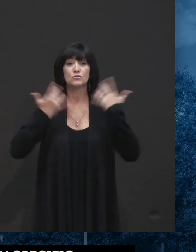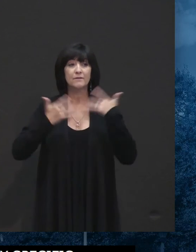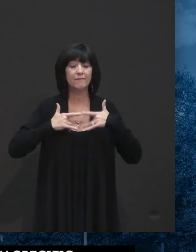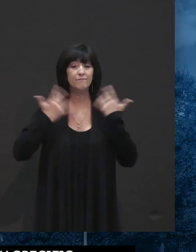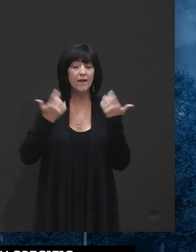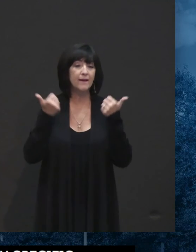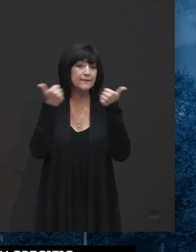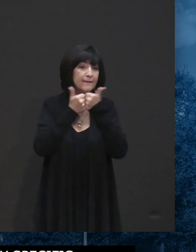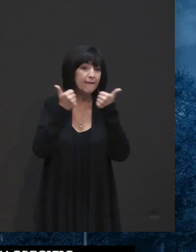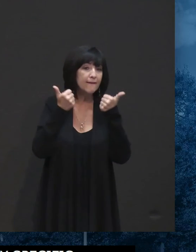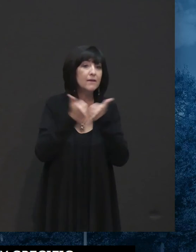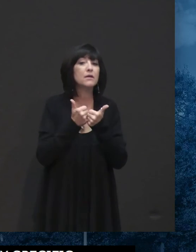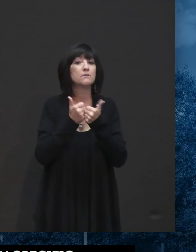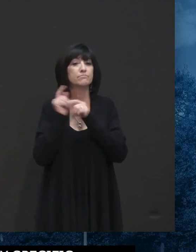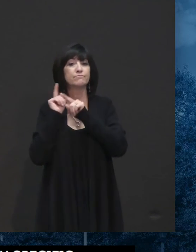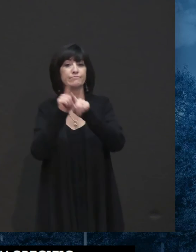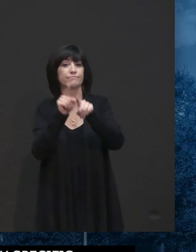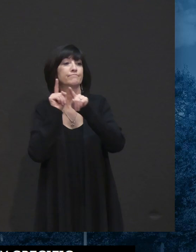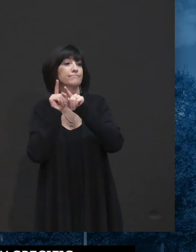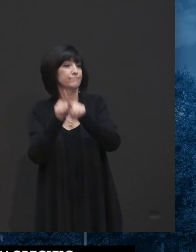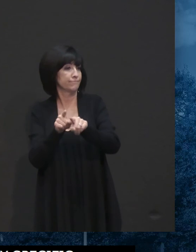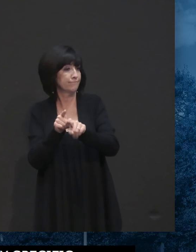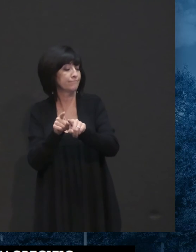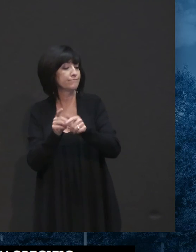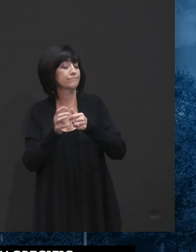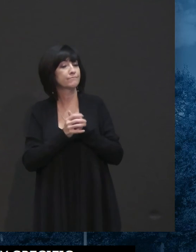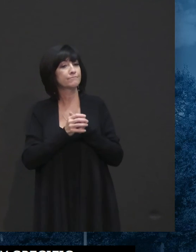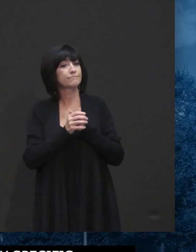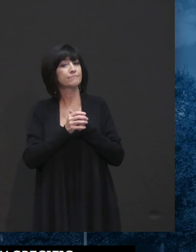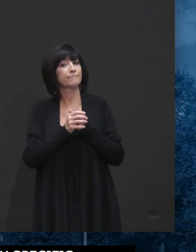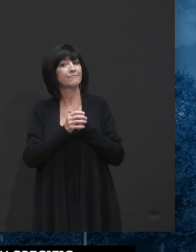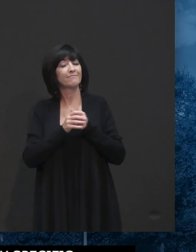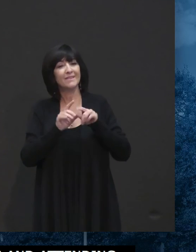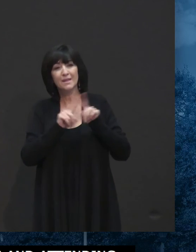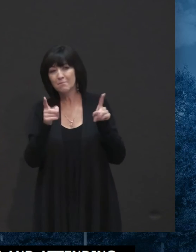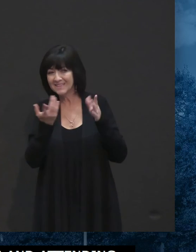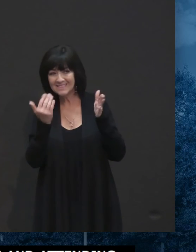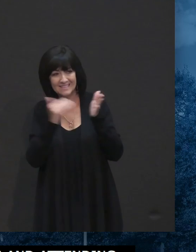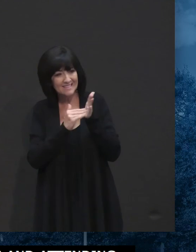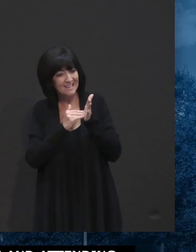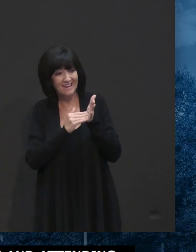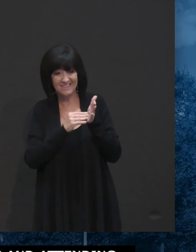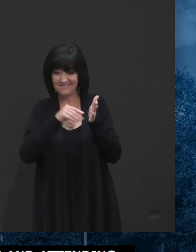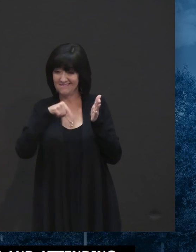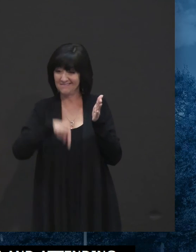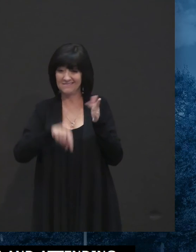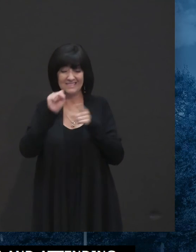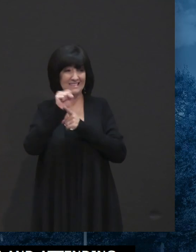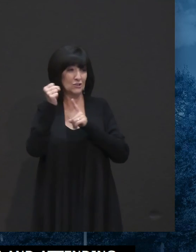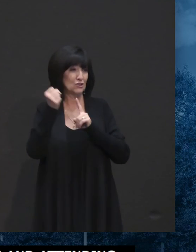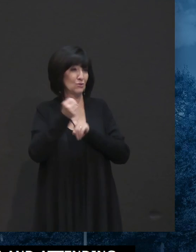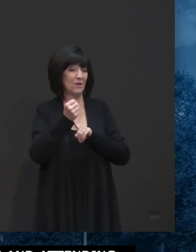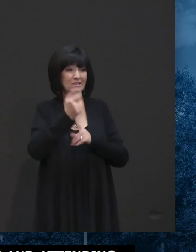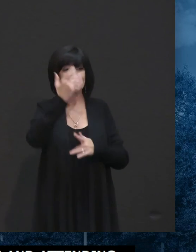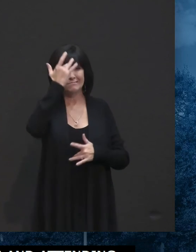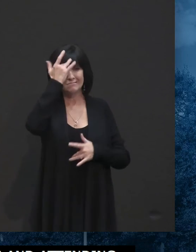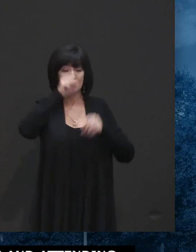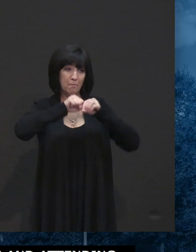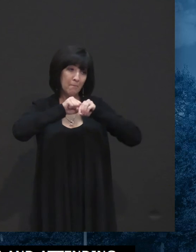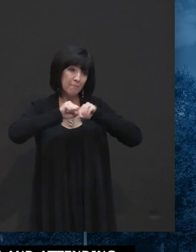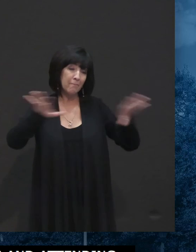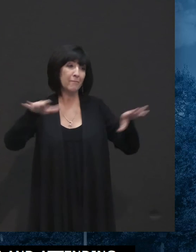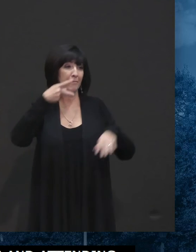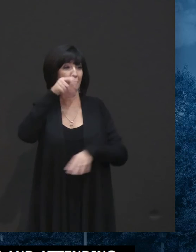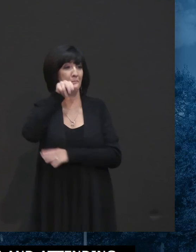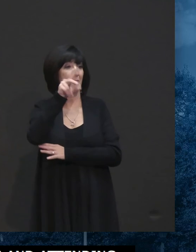games and attending events. But again, this is a pandemic. I guess my first thought when I heard about